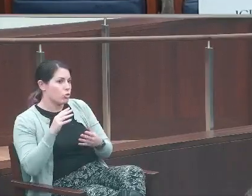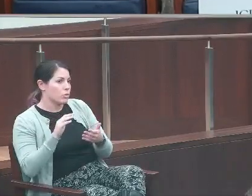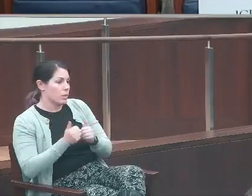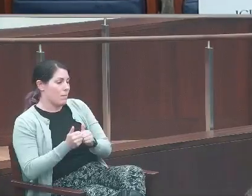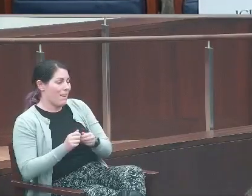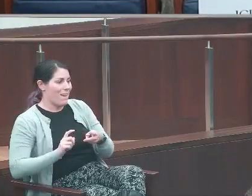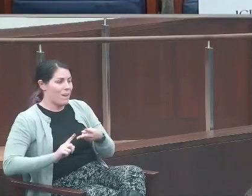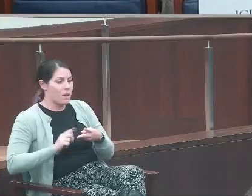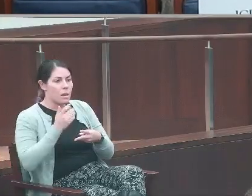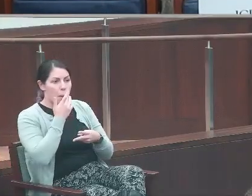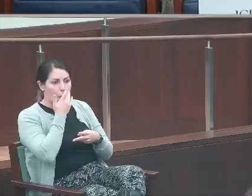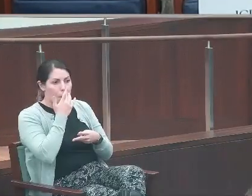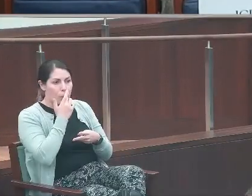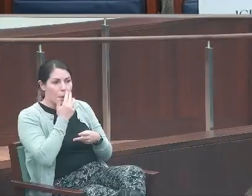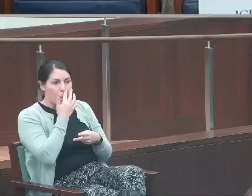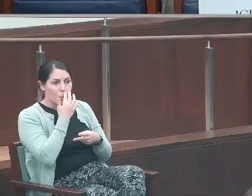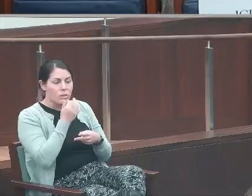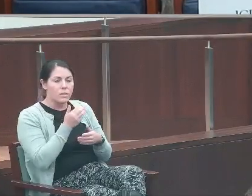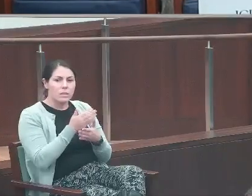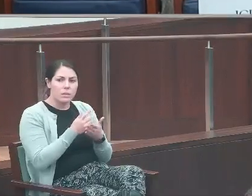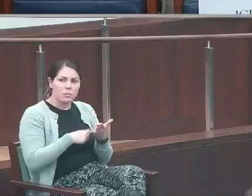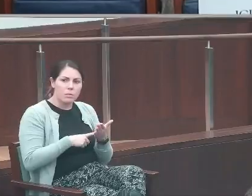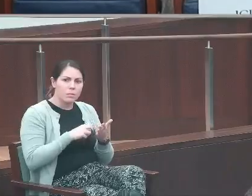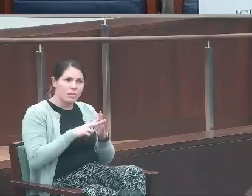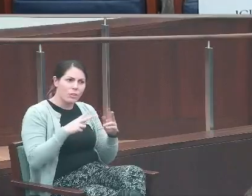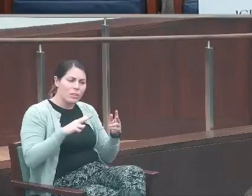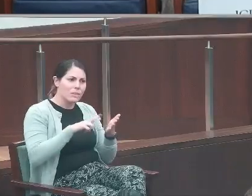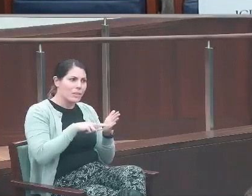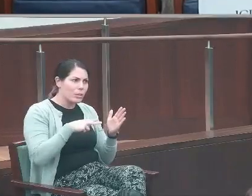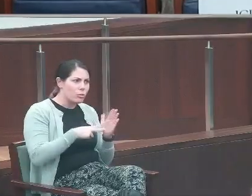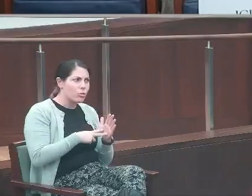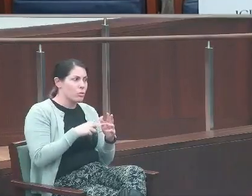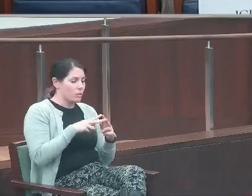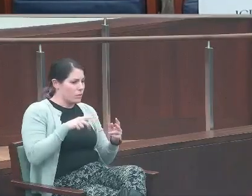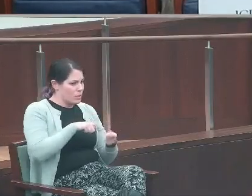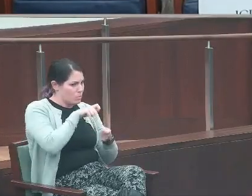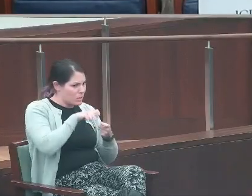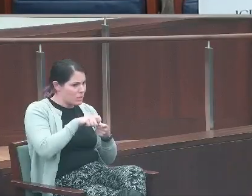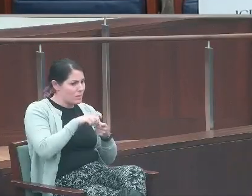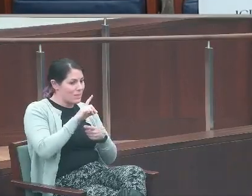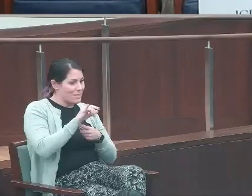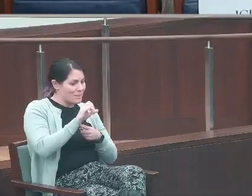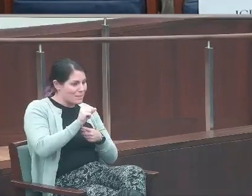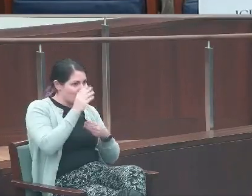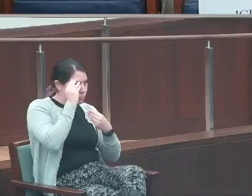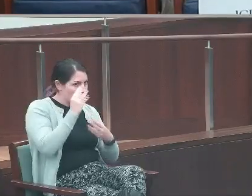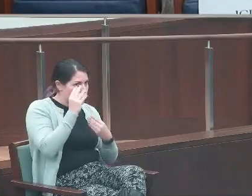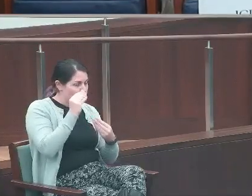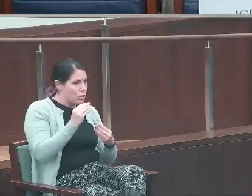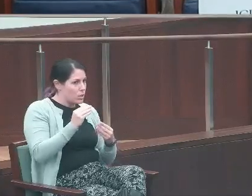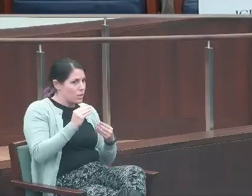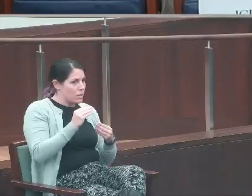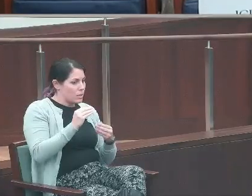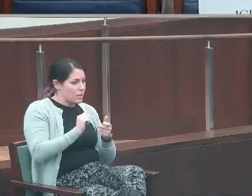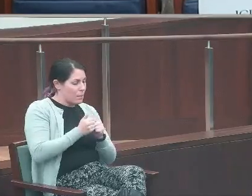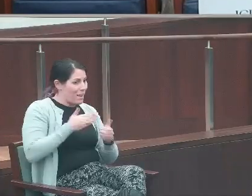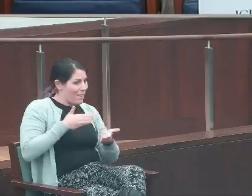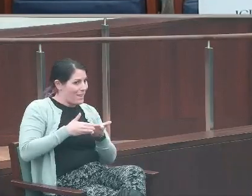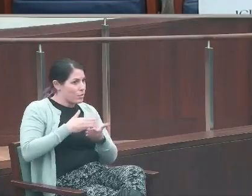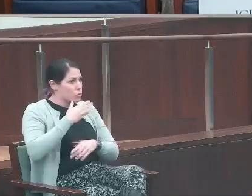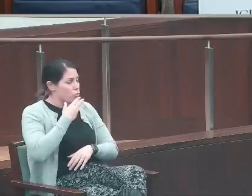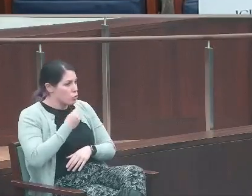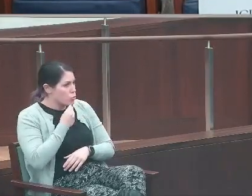specifically the Jewish community. Russia ran a very specific disinformation campaign targeting the Jewish community aimed at pitting